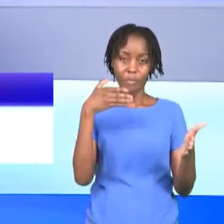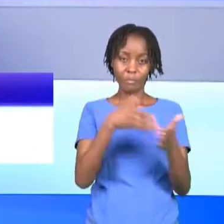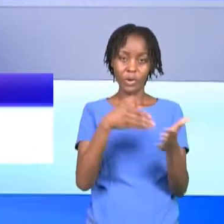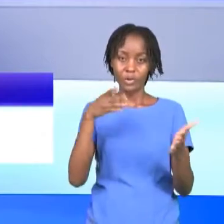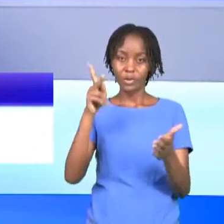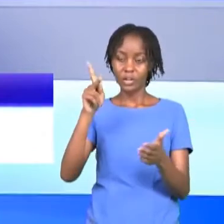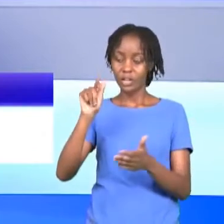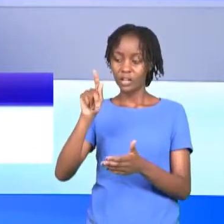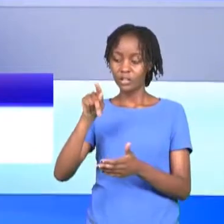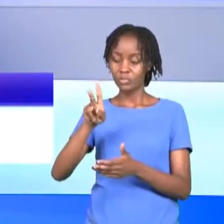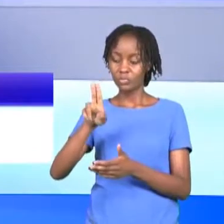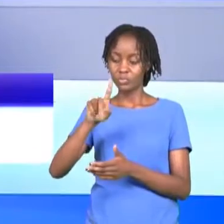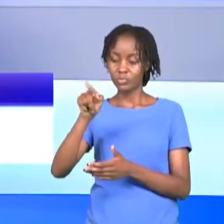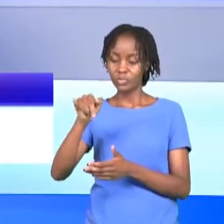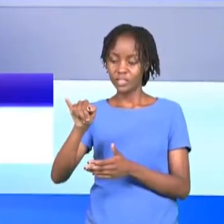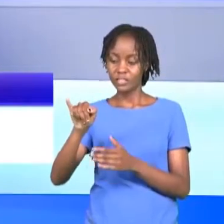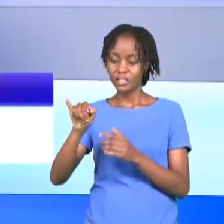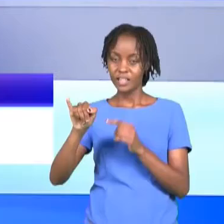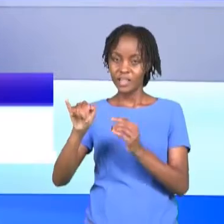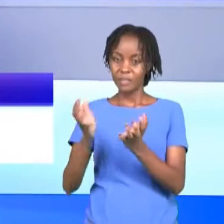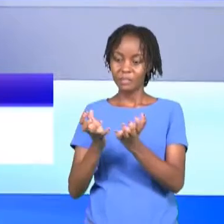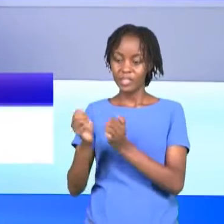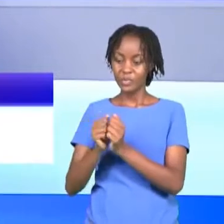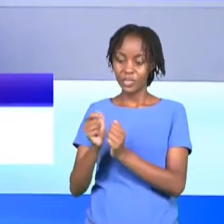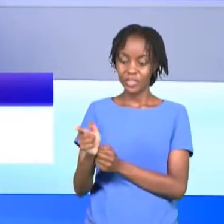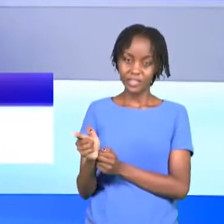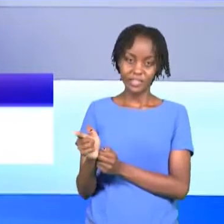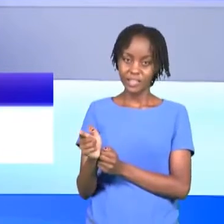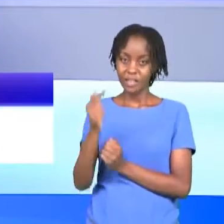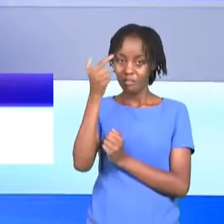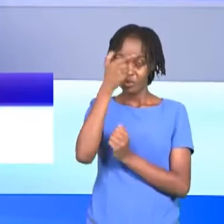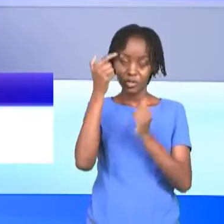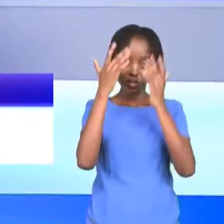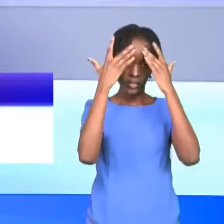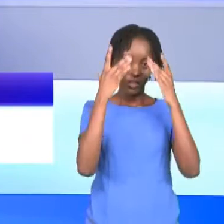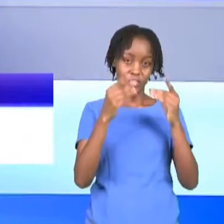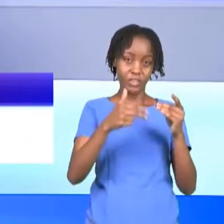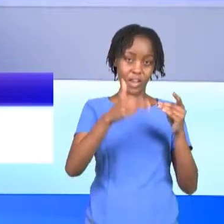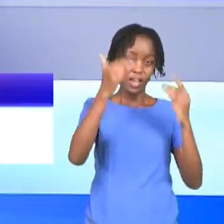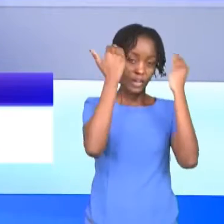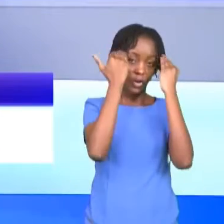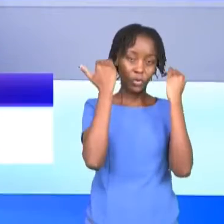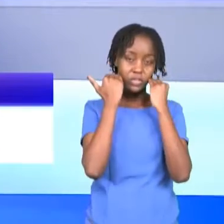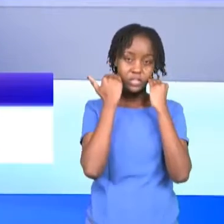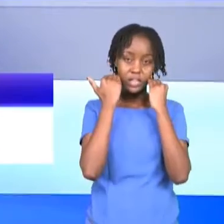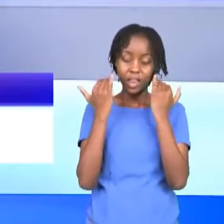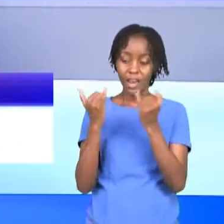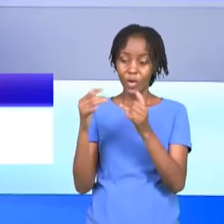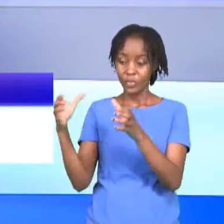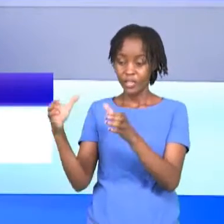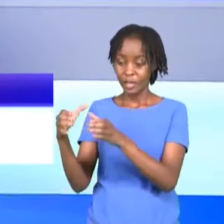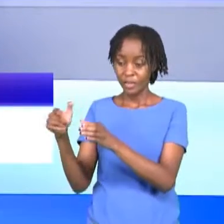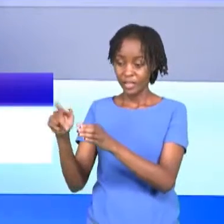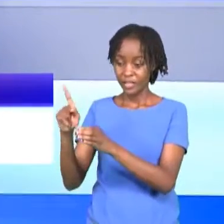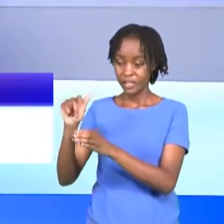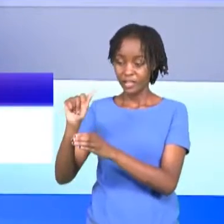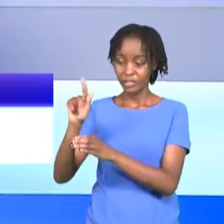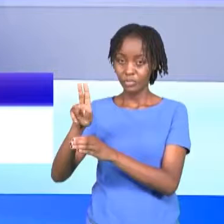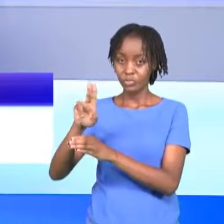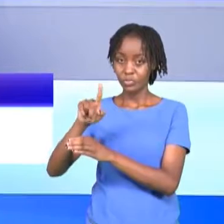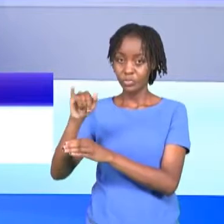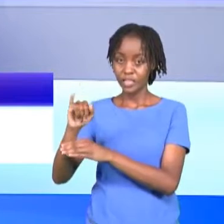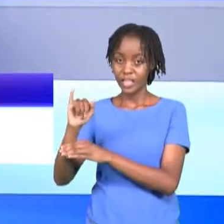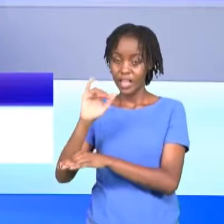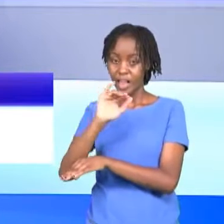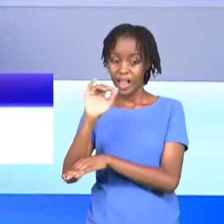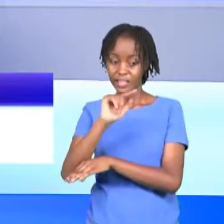from supplying its product following a ruling from the London's High Court, the Kenyan company is now reaching out to Tesco supermarkets in UK